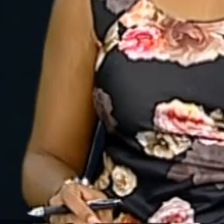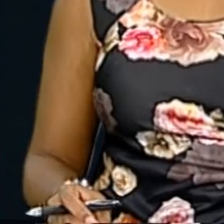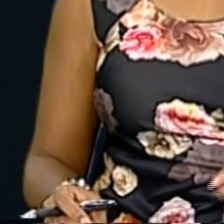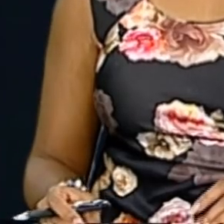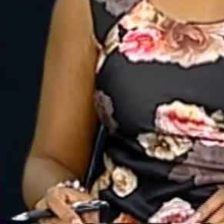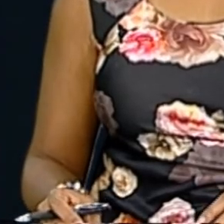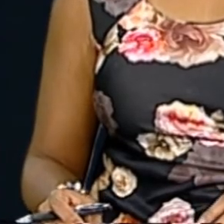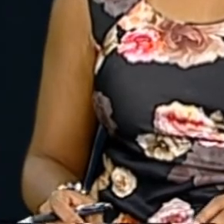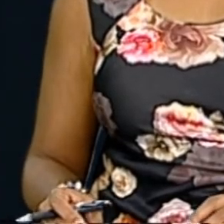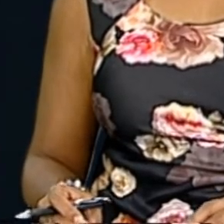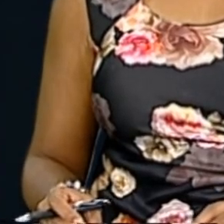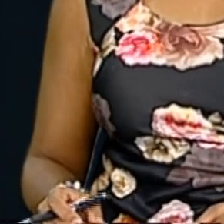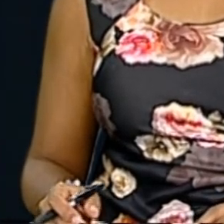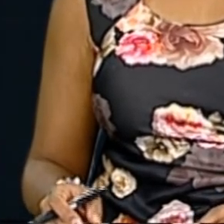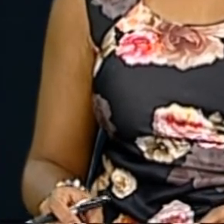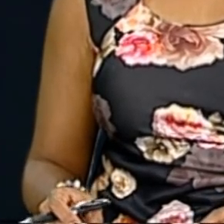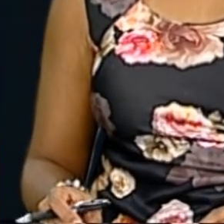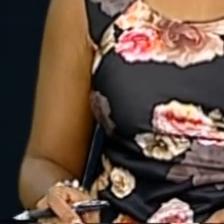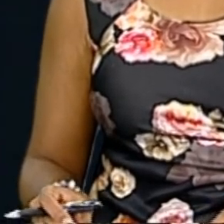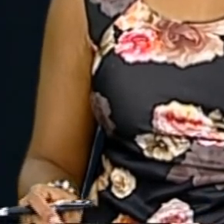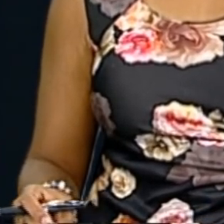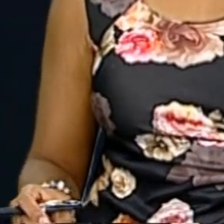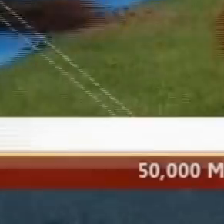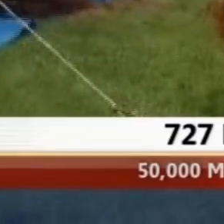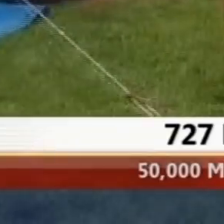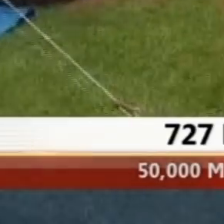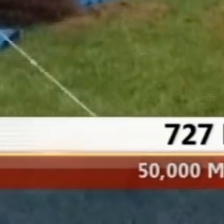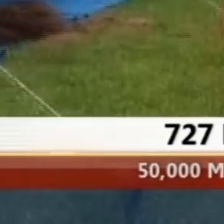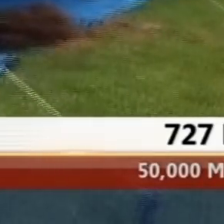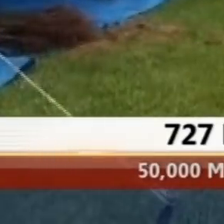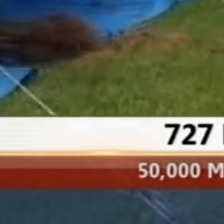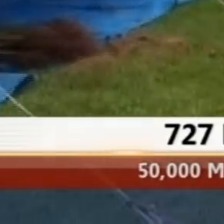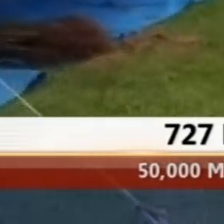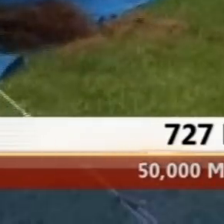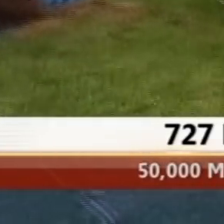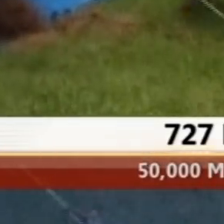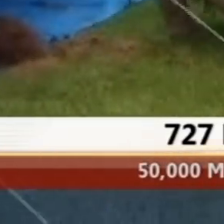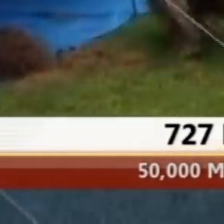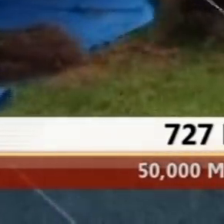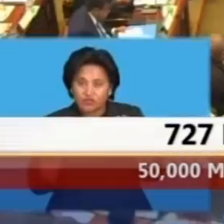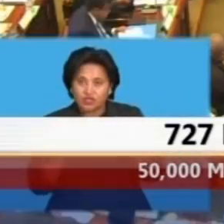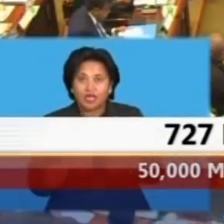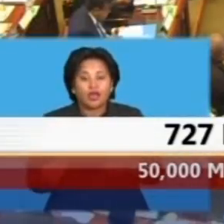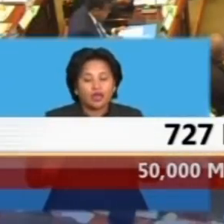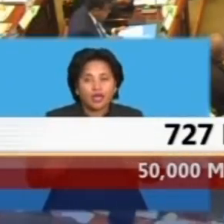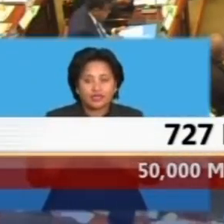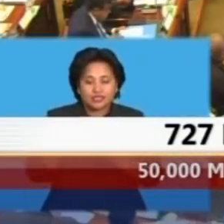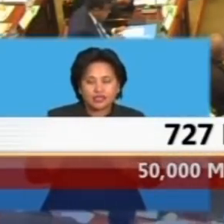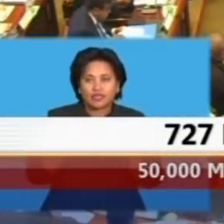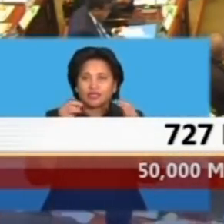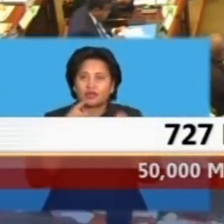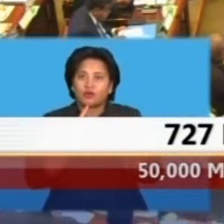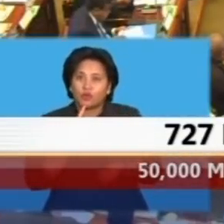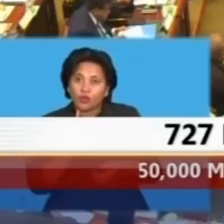50,000 marijuana plants were uprooted in Fiji last year. Minister for Defence Inoke Kumbombola revealed this in Parliament today and says that